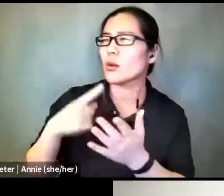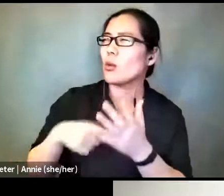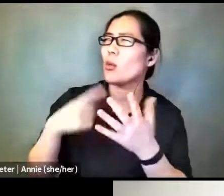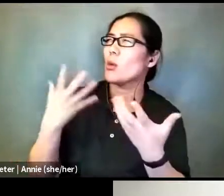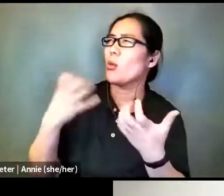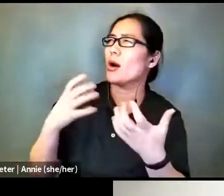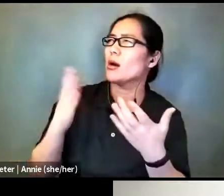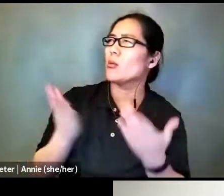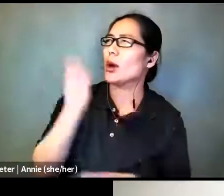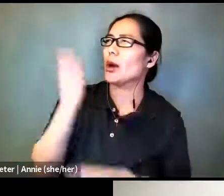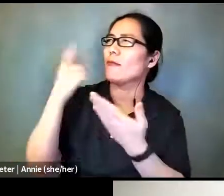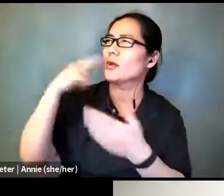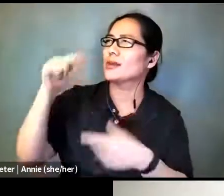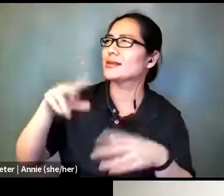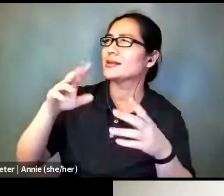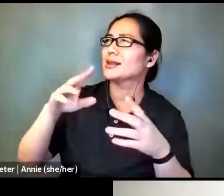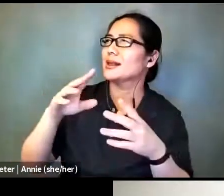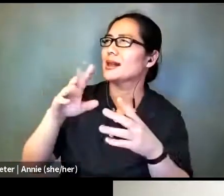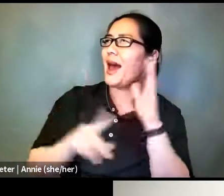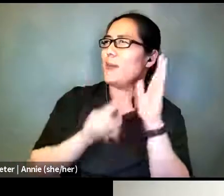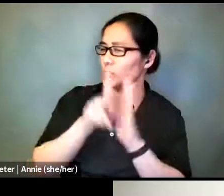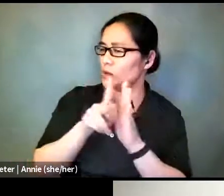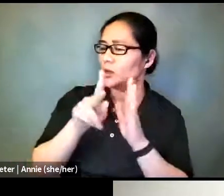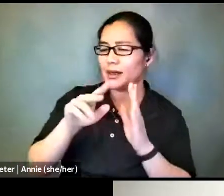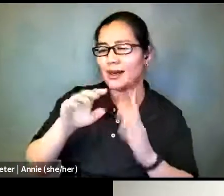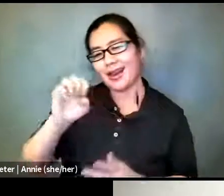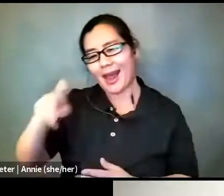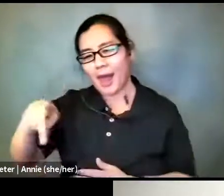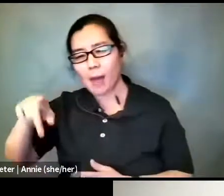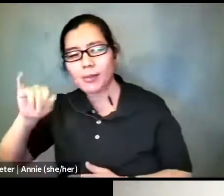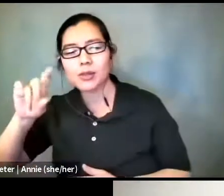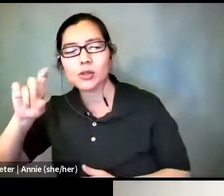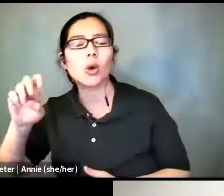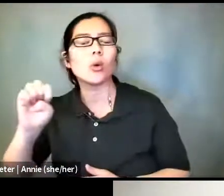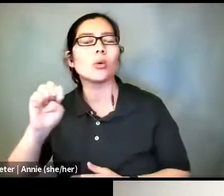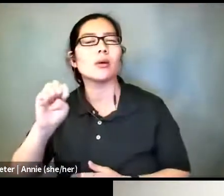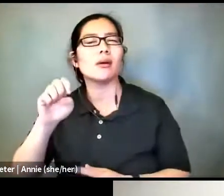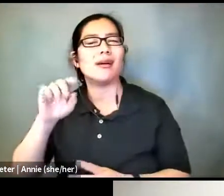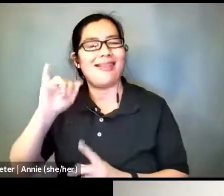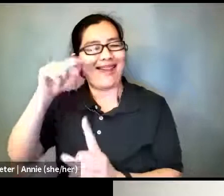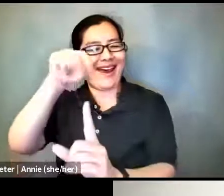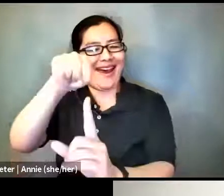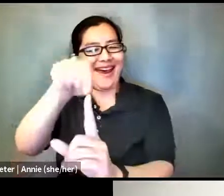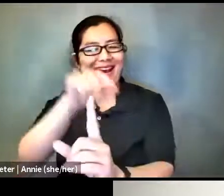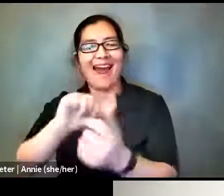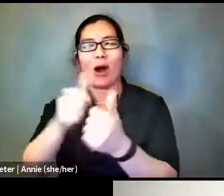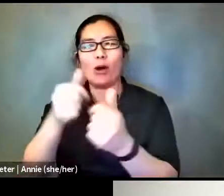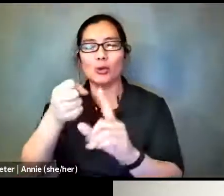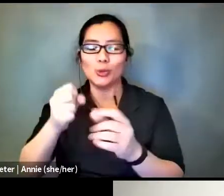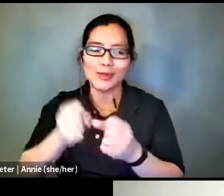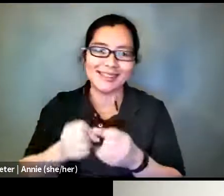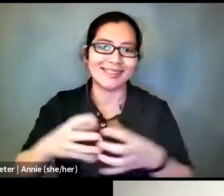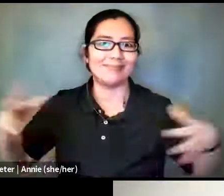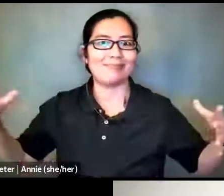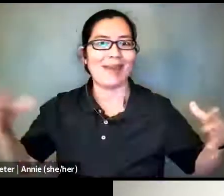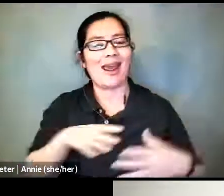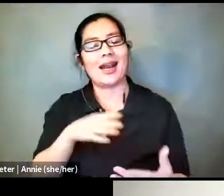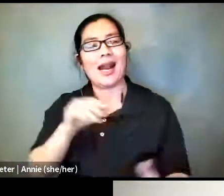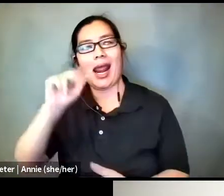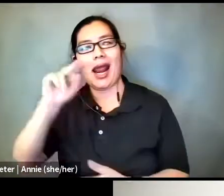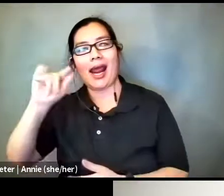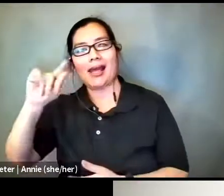this is what you really wanted to talk about, was how do we expand this, expanding anti-racism work. Can you talk about why that's important to